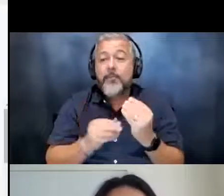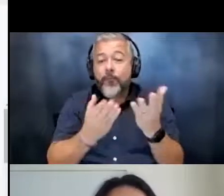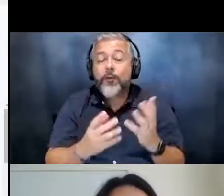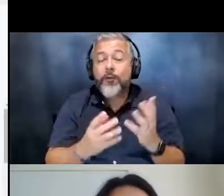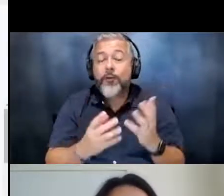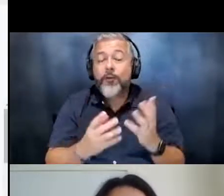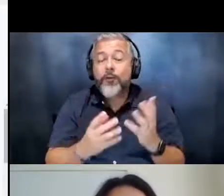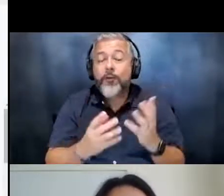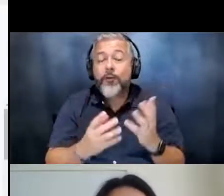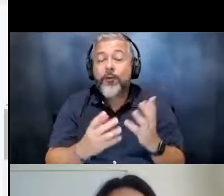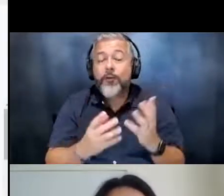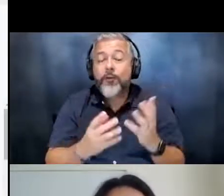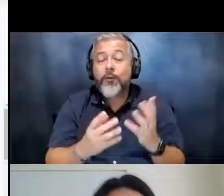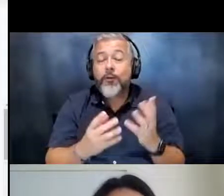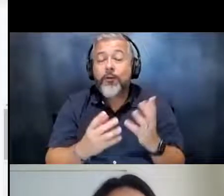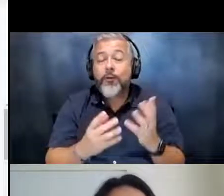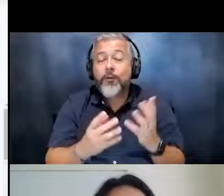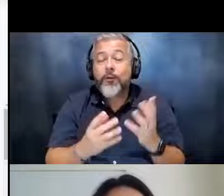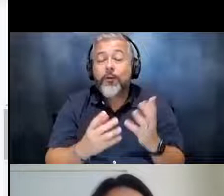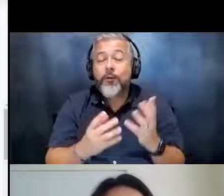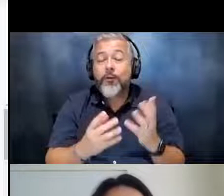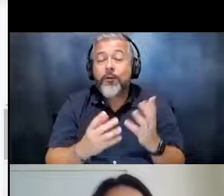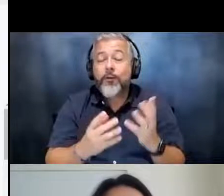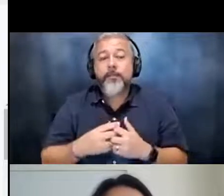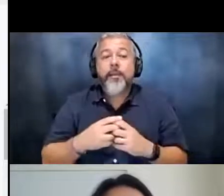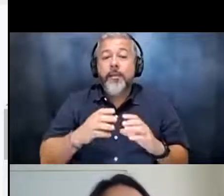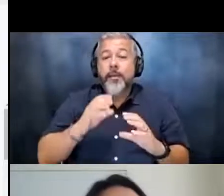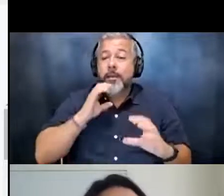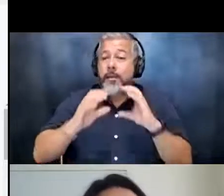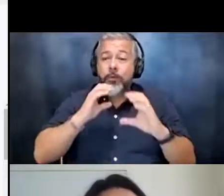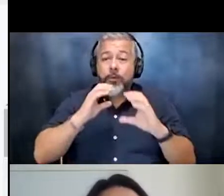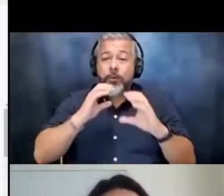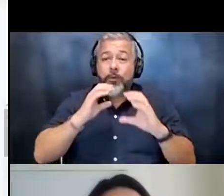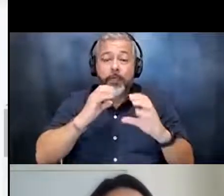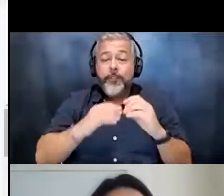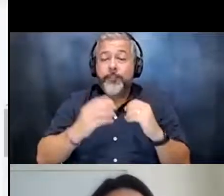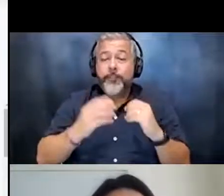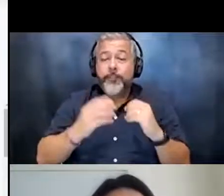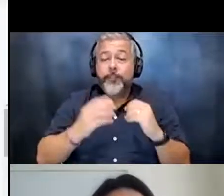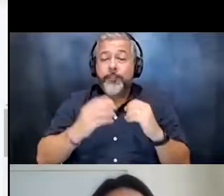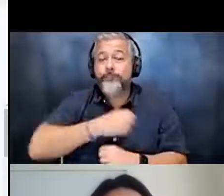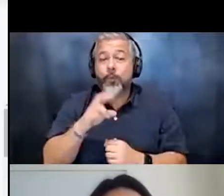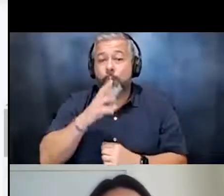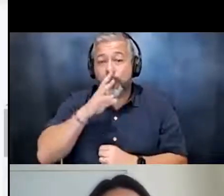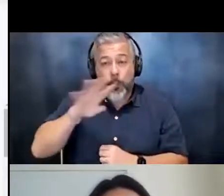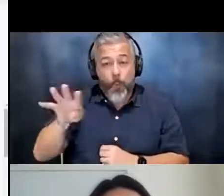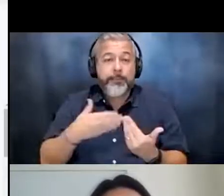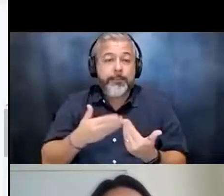Communication can be overlooked or ignored. Dependent on a power source. Yeah.